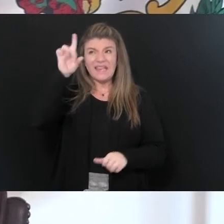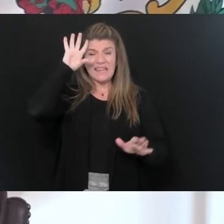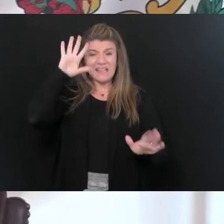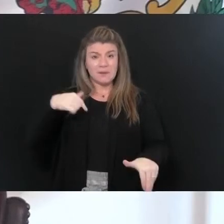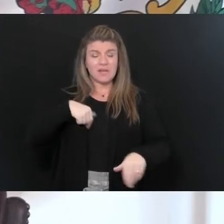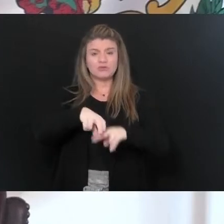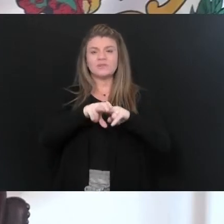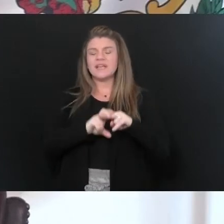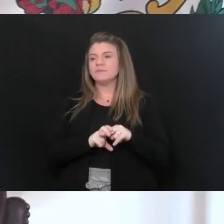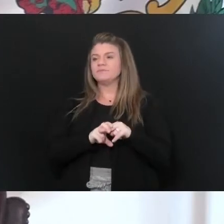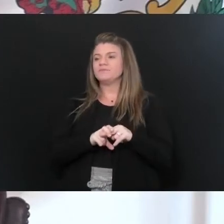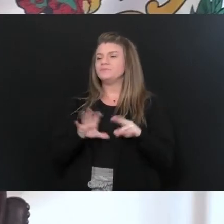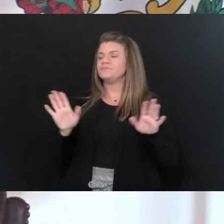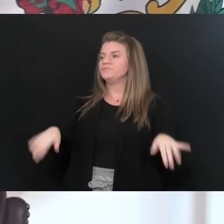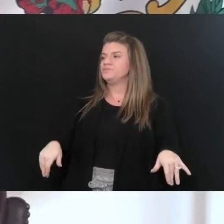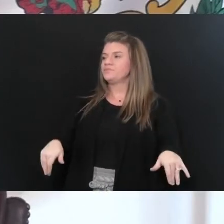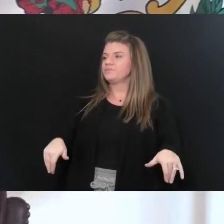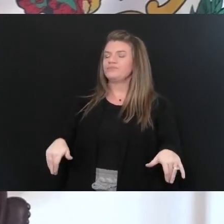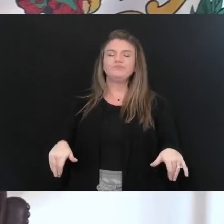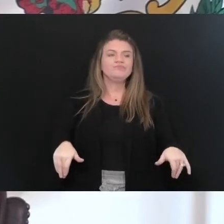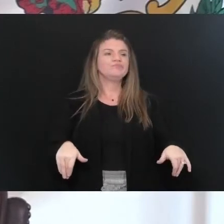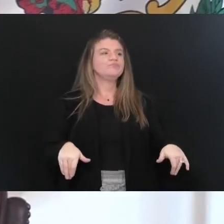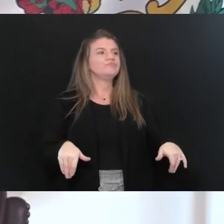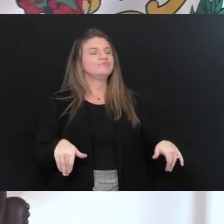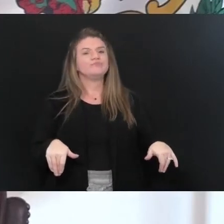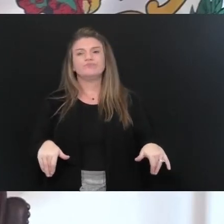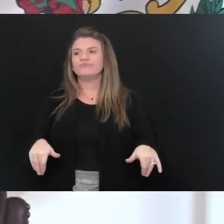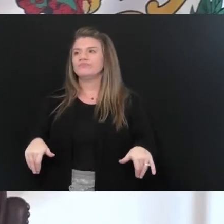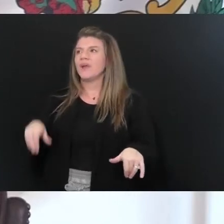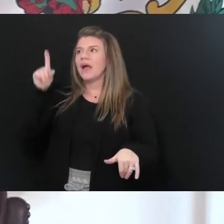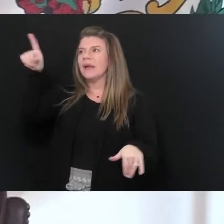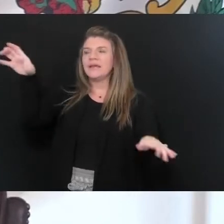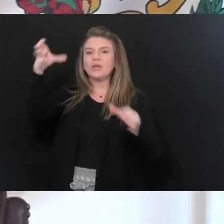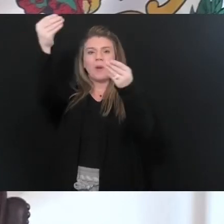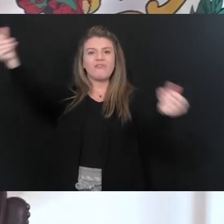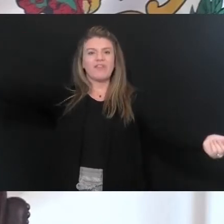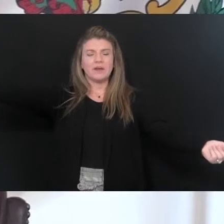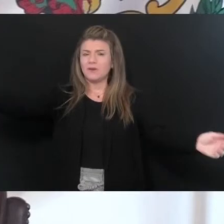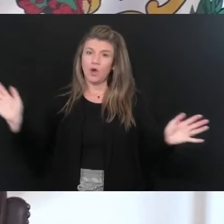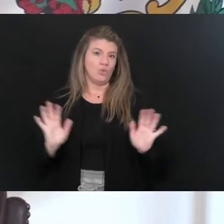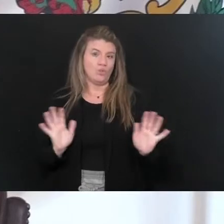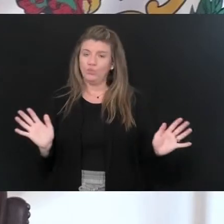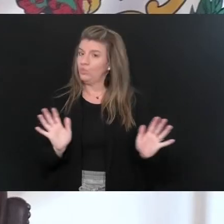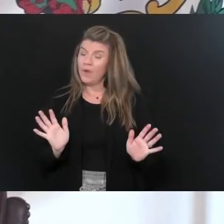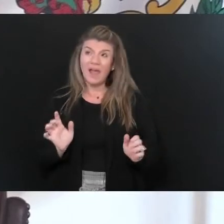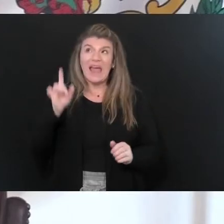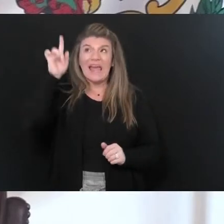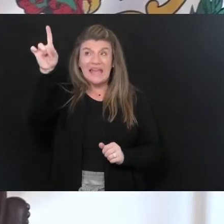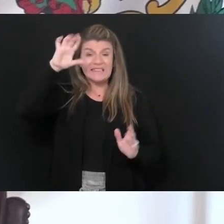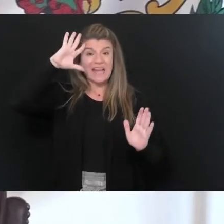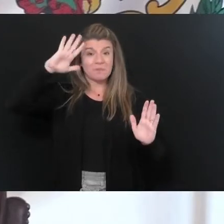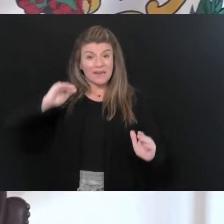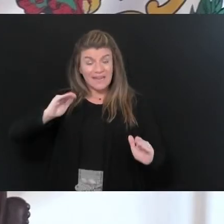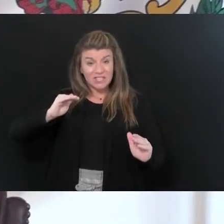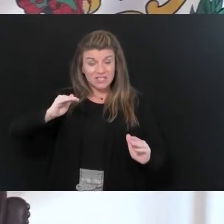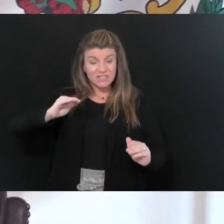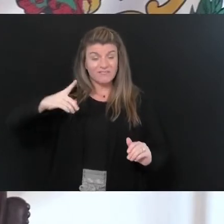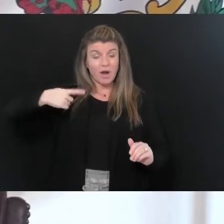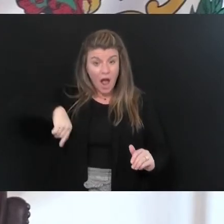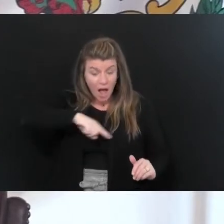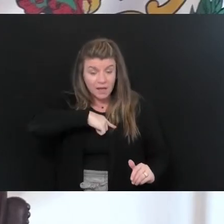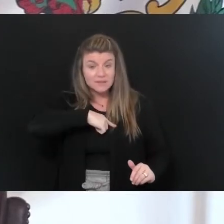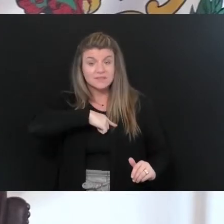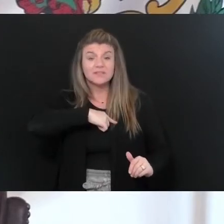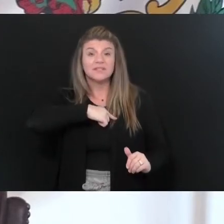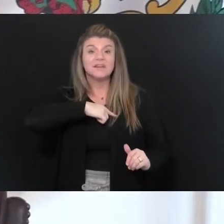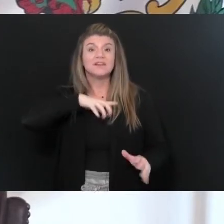on the porch and just let Him just make it all go away. He expects us to